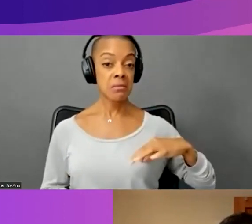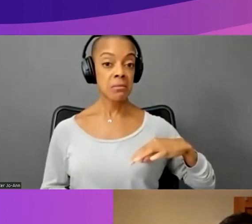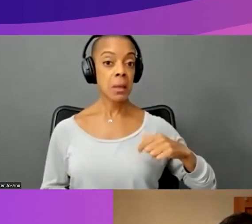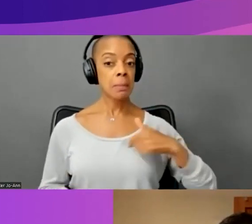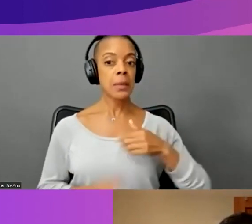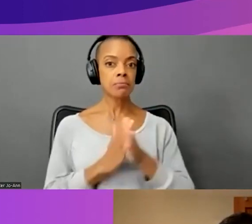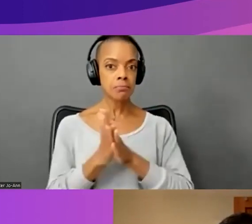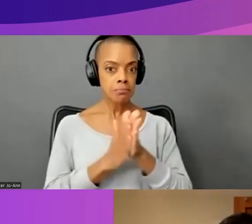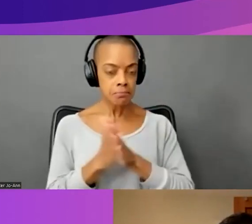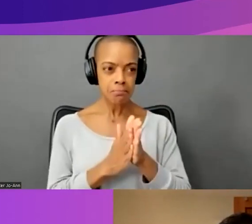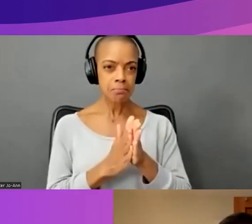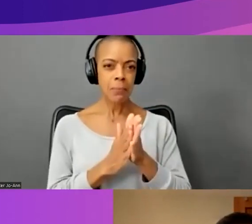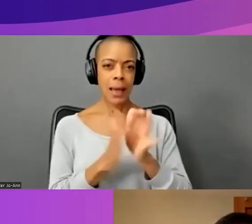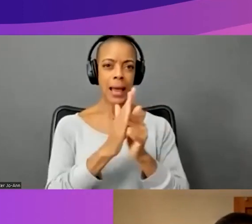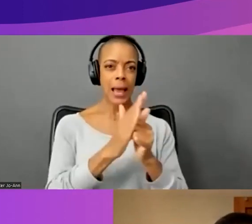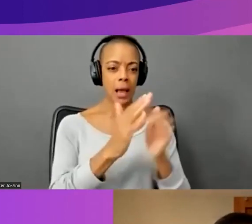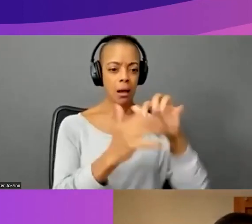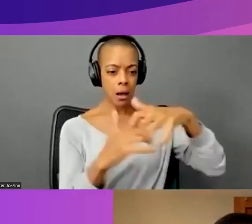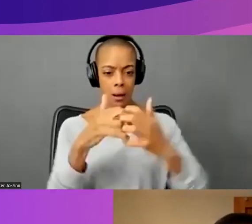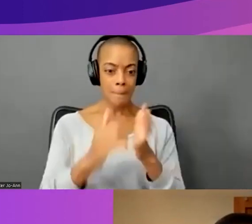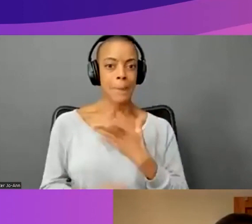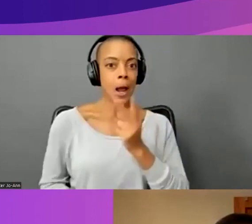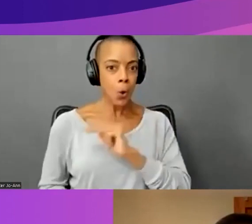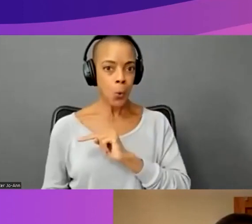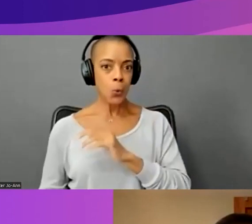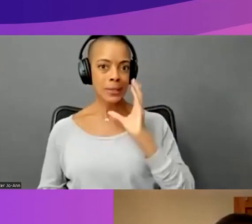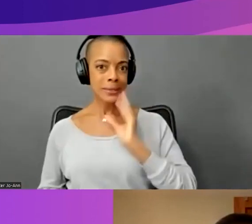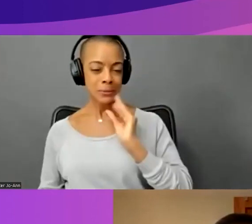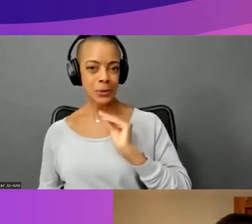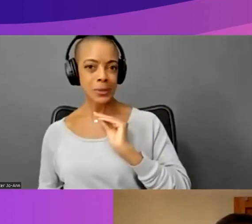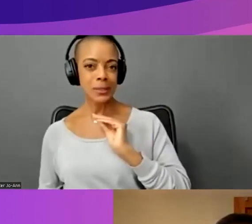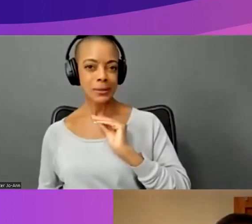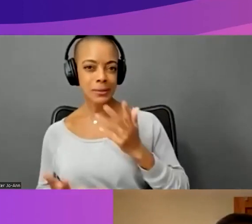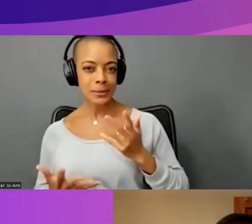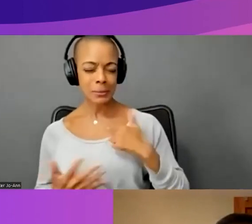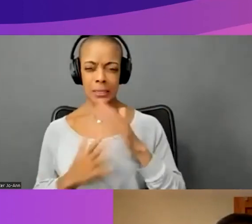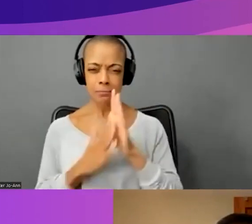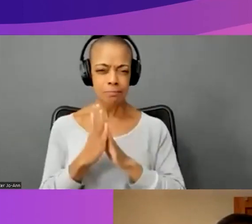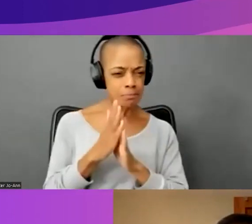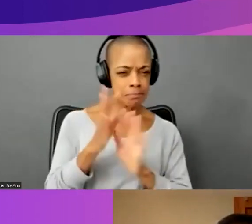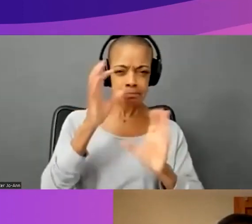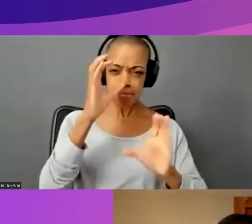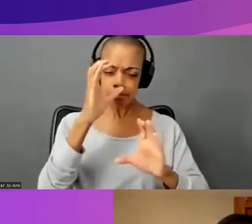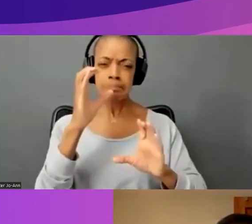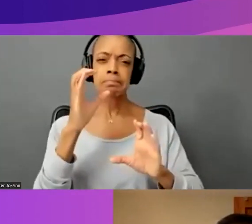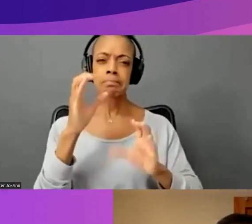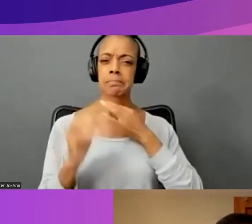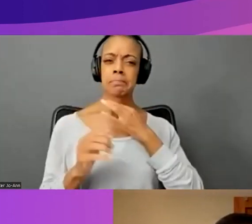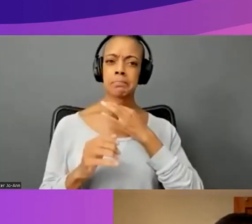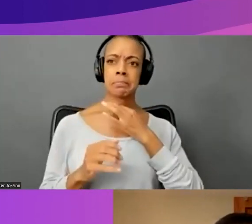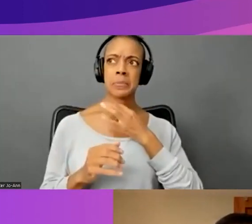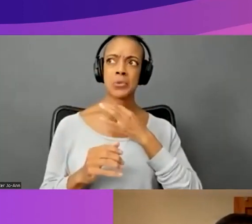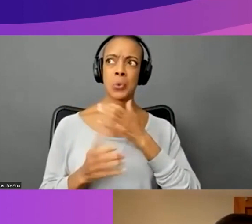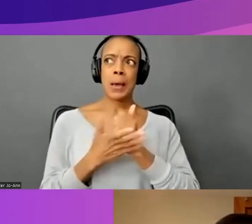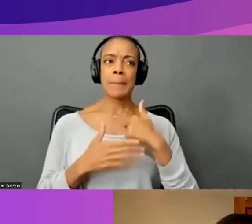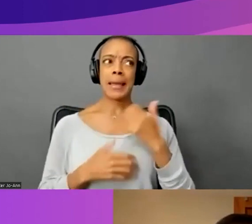these intersections because of my own lived experiences. So that allowed me to ask the kinds of questions that